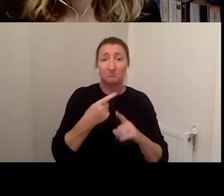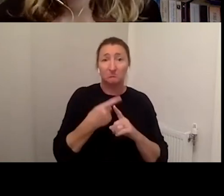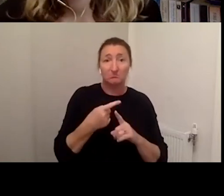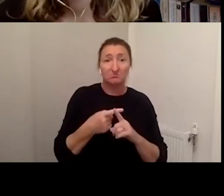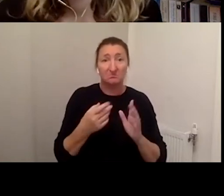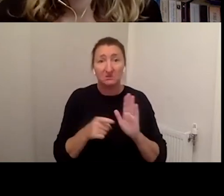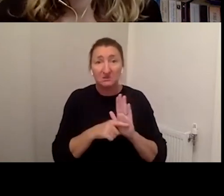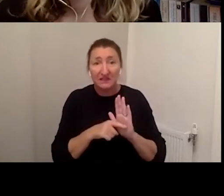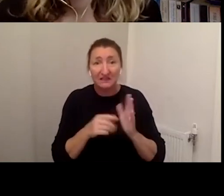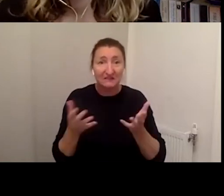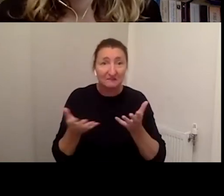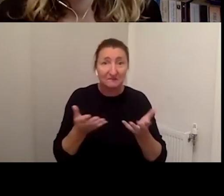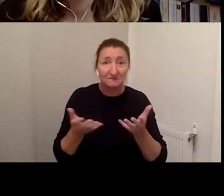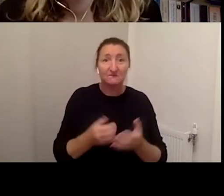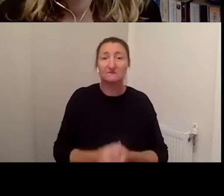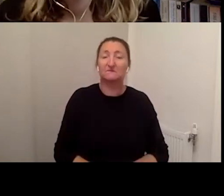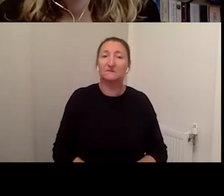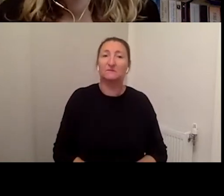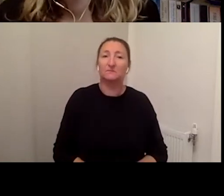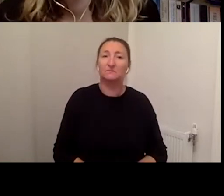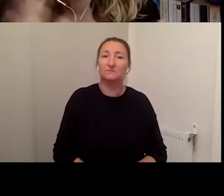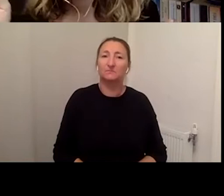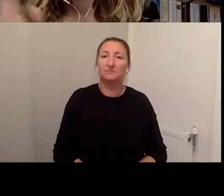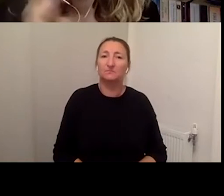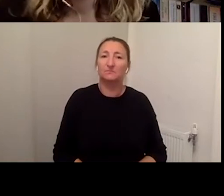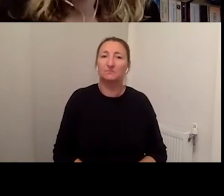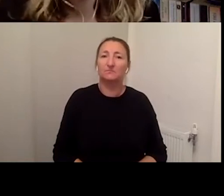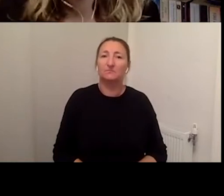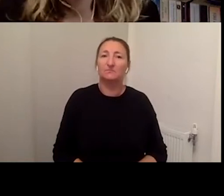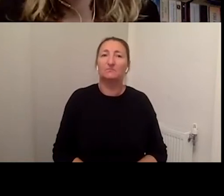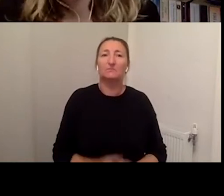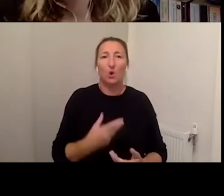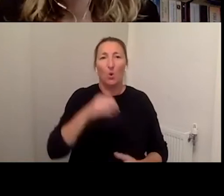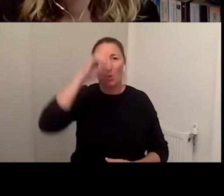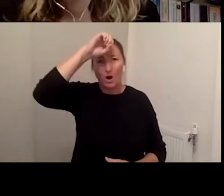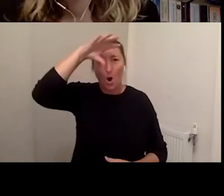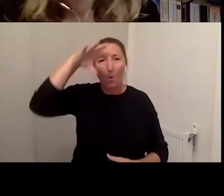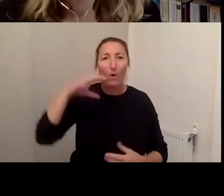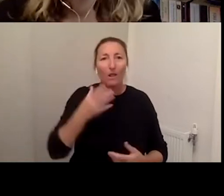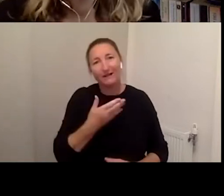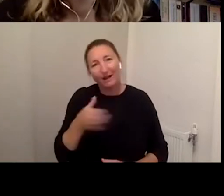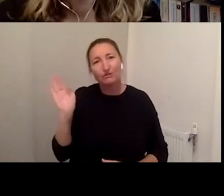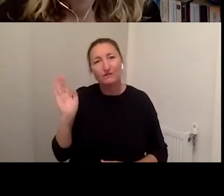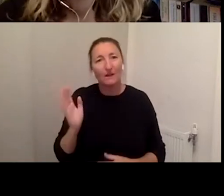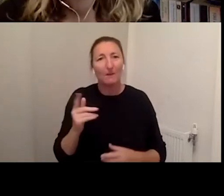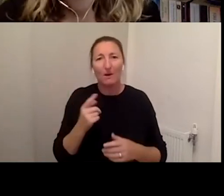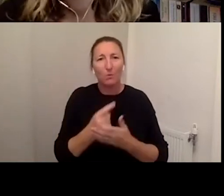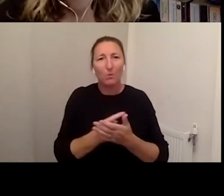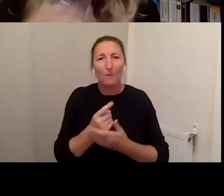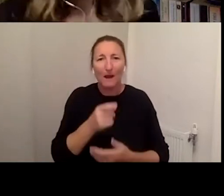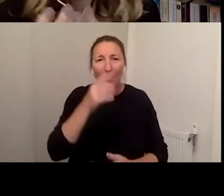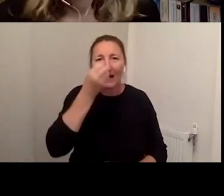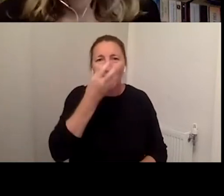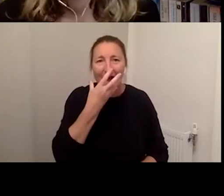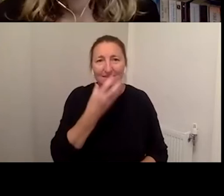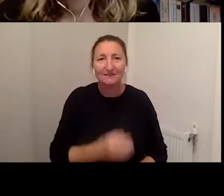conversations about energy in the last few years is we are talking about gas, and we're not just going, oh, we're getting rid of coal, that'll be okay, or nuclear might save the day, but we're looking at that issue.